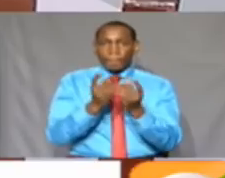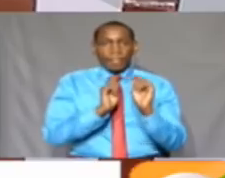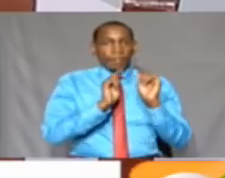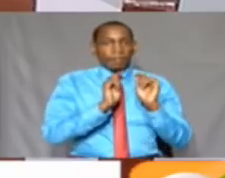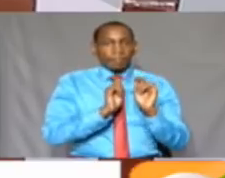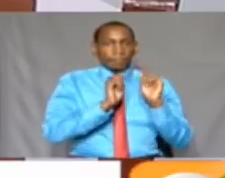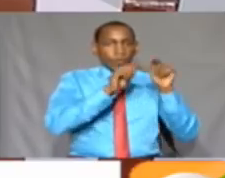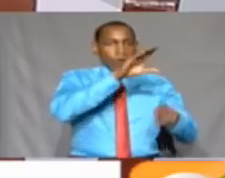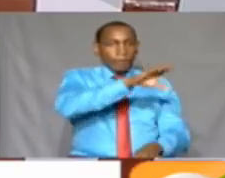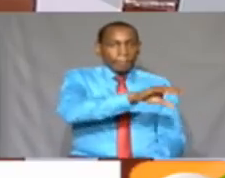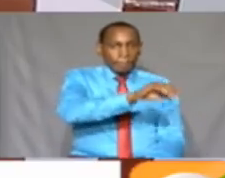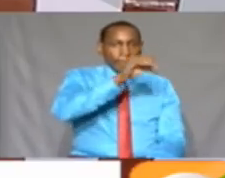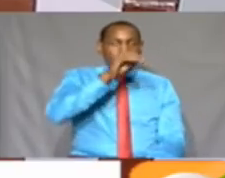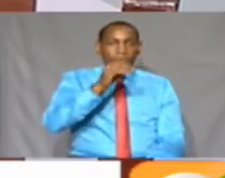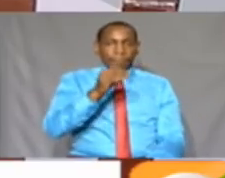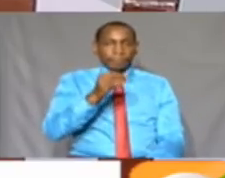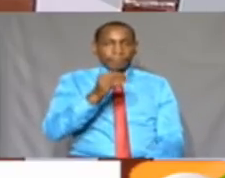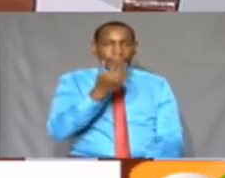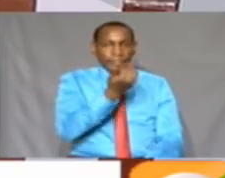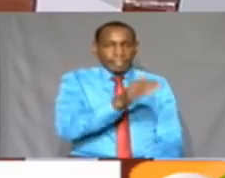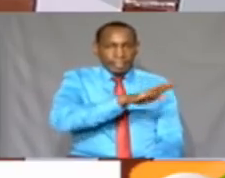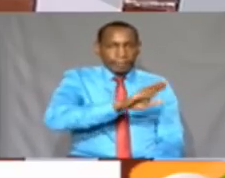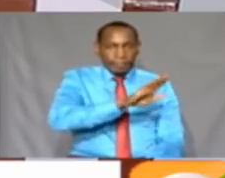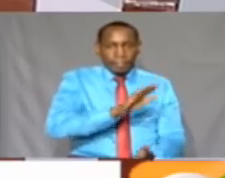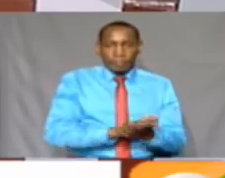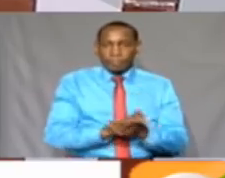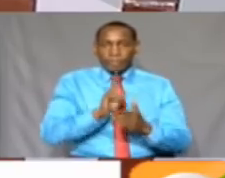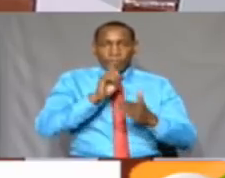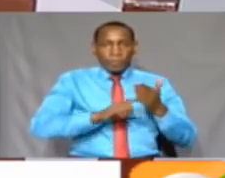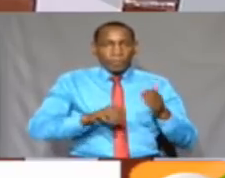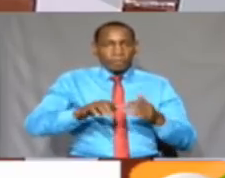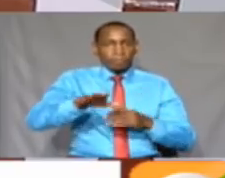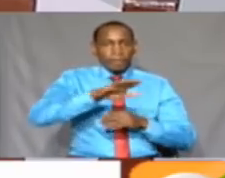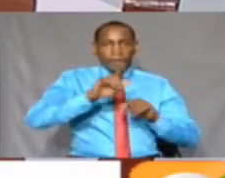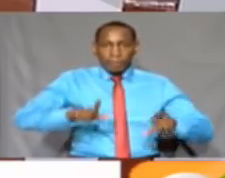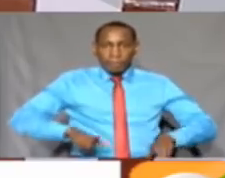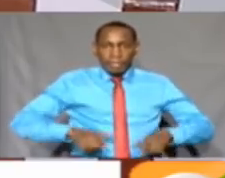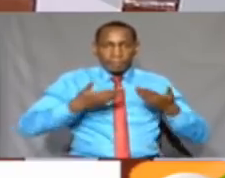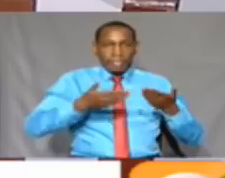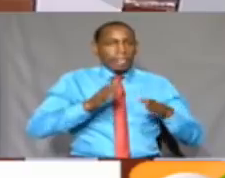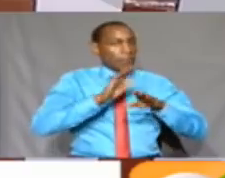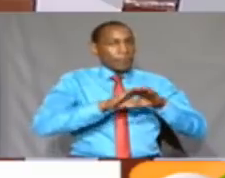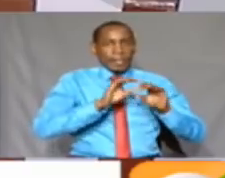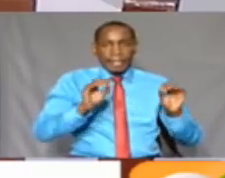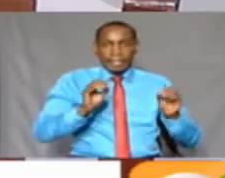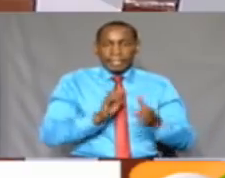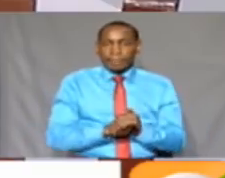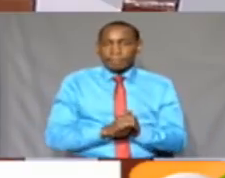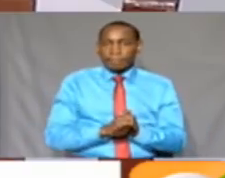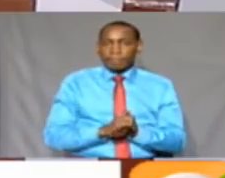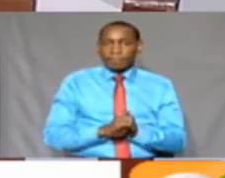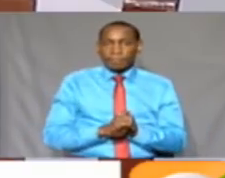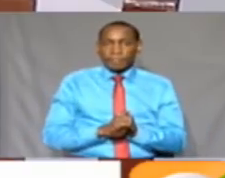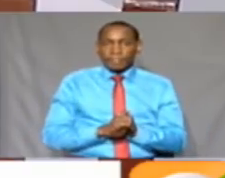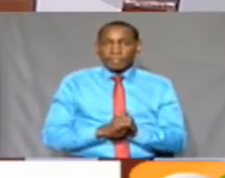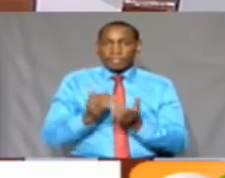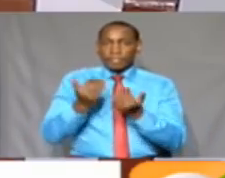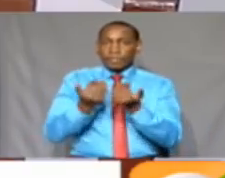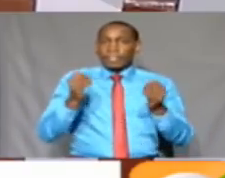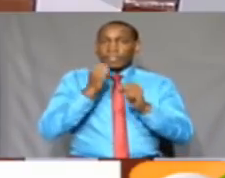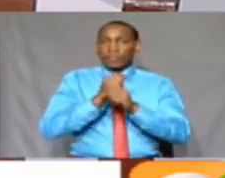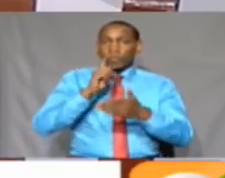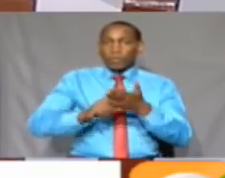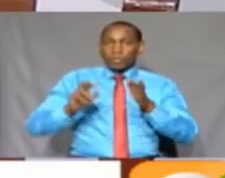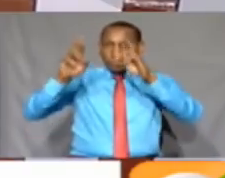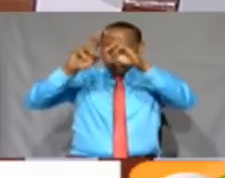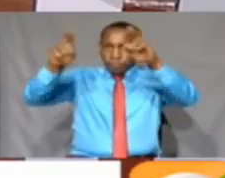that child out of the environment. Yeah. Yeah. Whatever environment he's living in is not suitable for him. What are the kids doing on a rooftop?